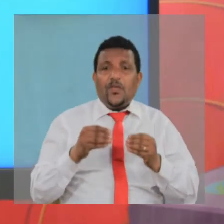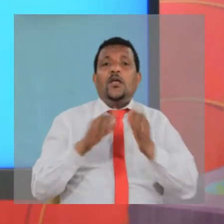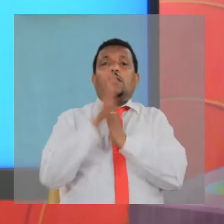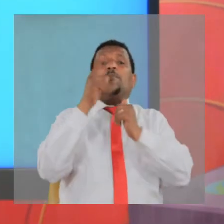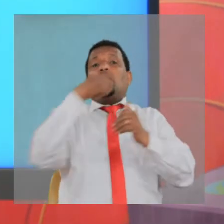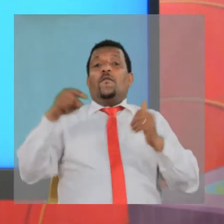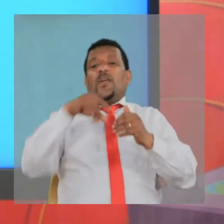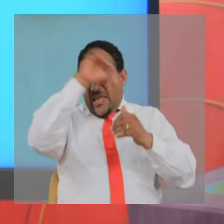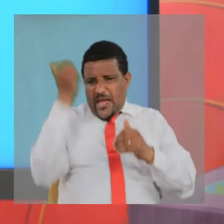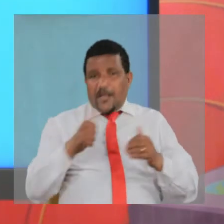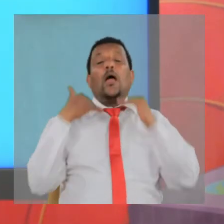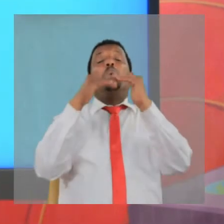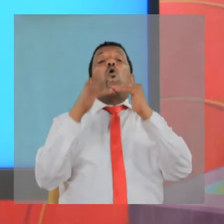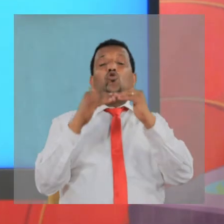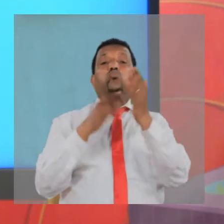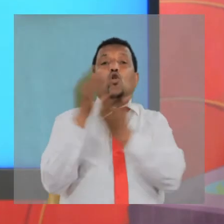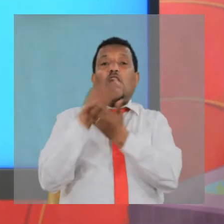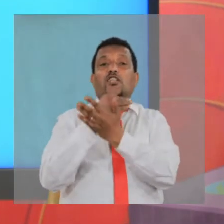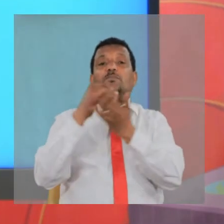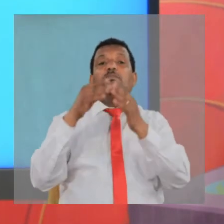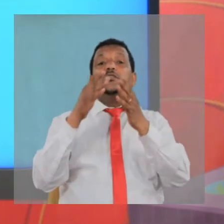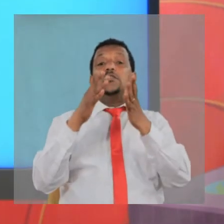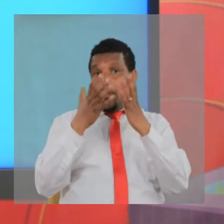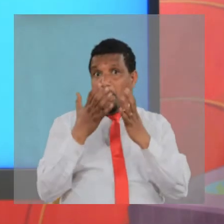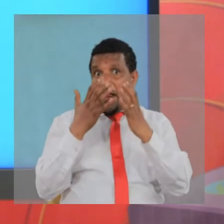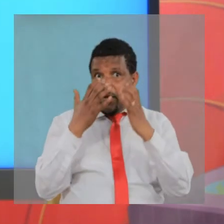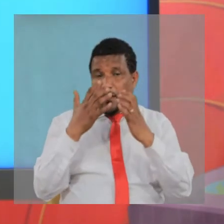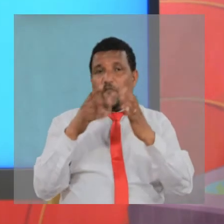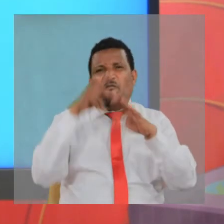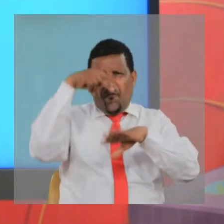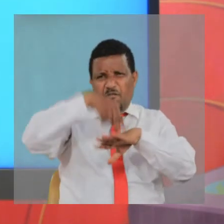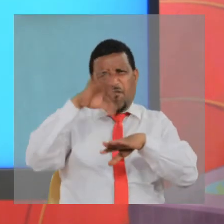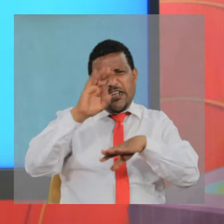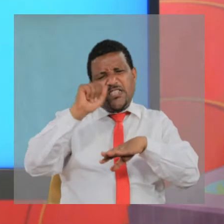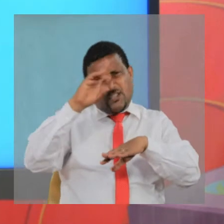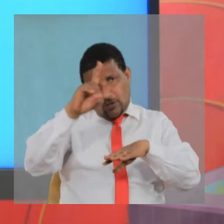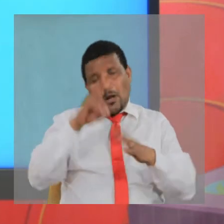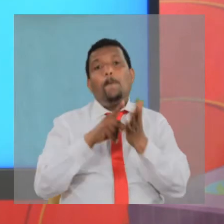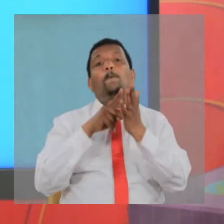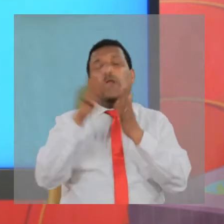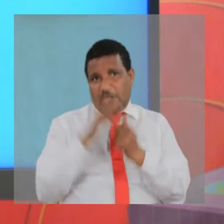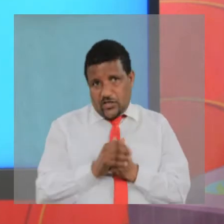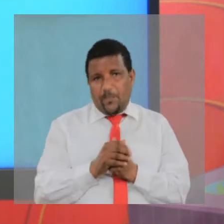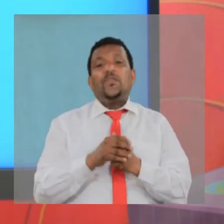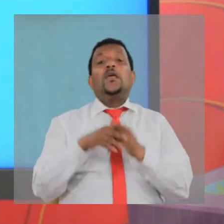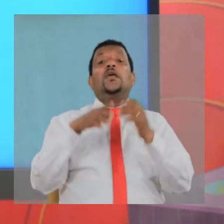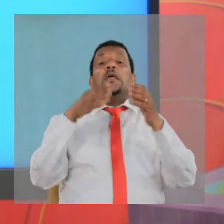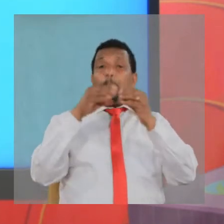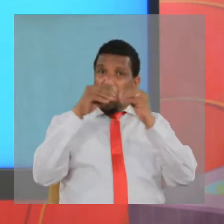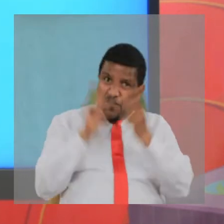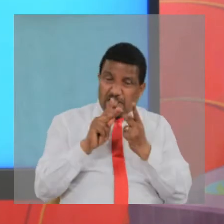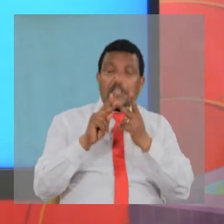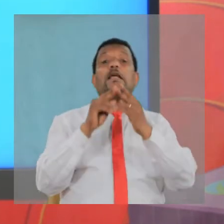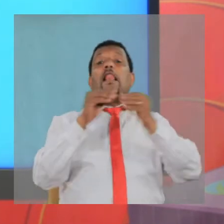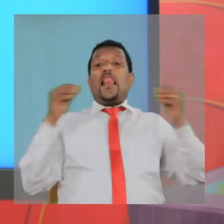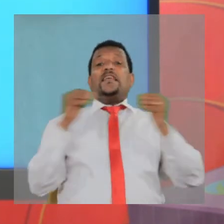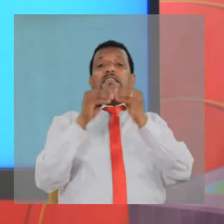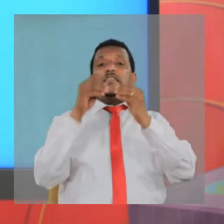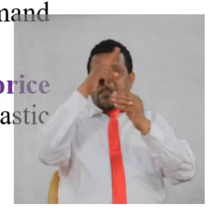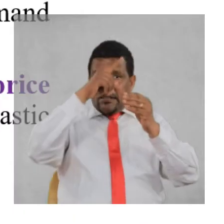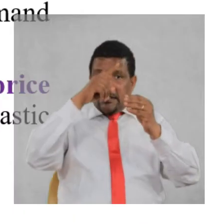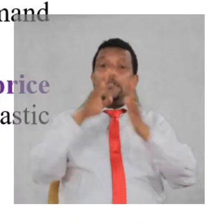is demanded at a fixed price, and the price elasticity of demand value of a perfectly elastic demand curve